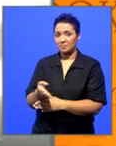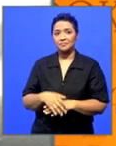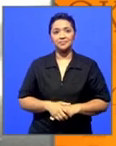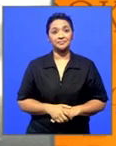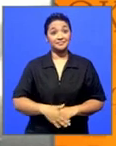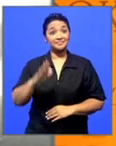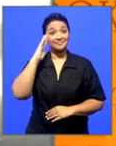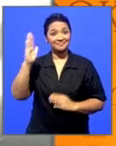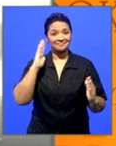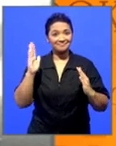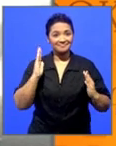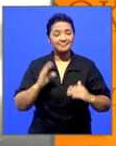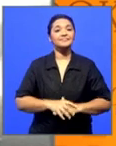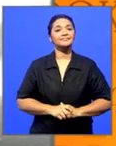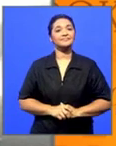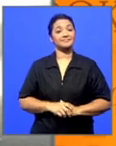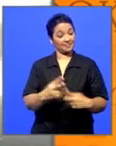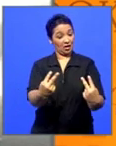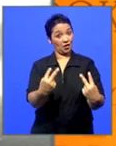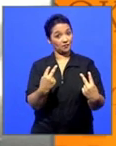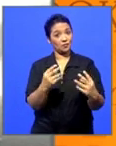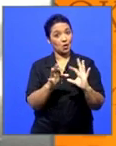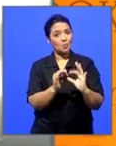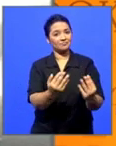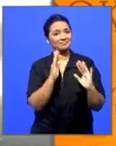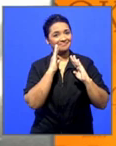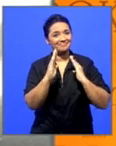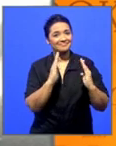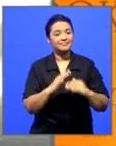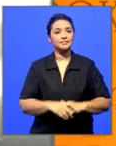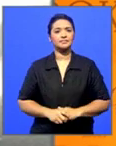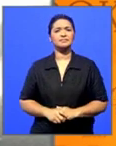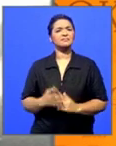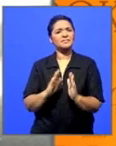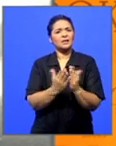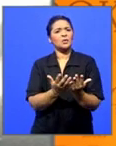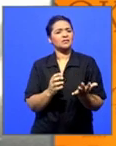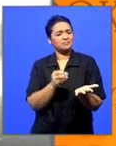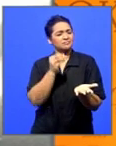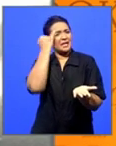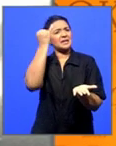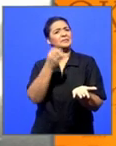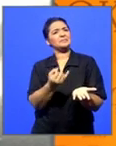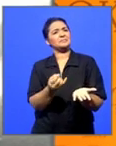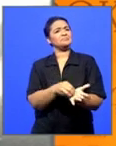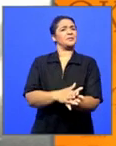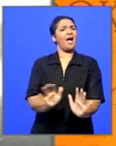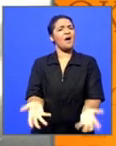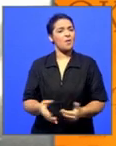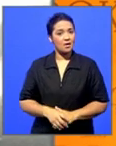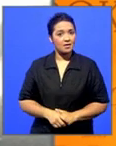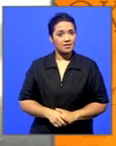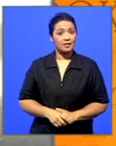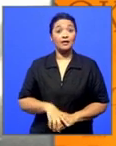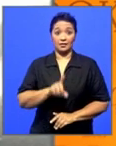Yes. Good morning, and to the viewers also. Remind us what gave rise to this book. Well, I